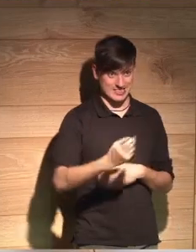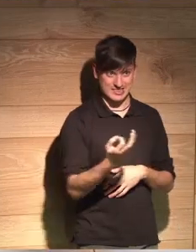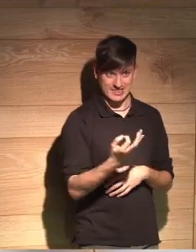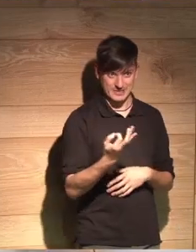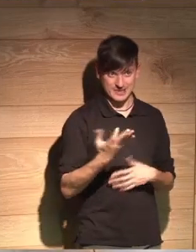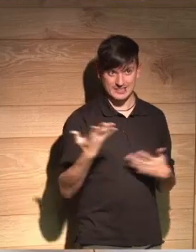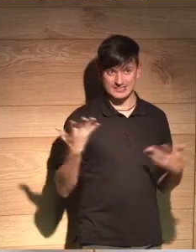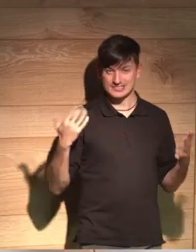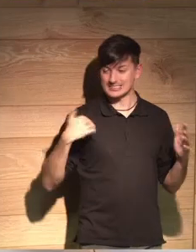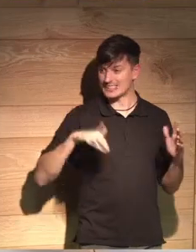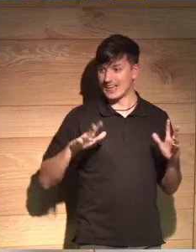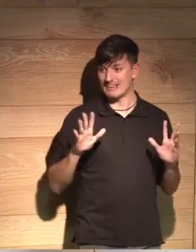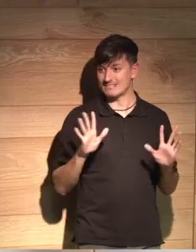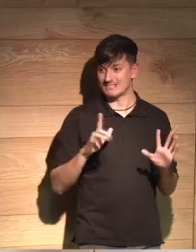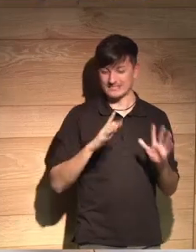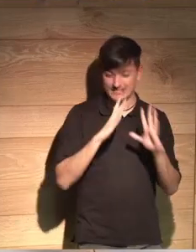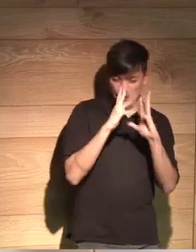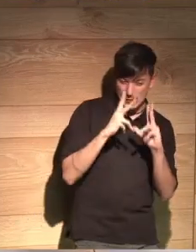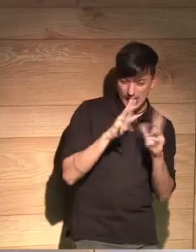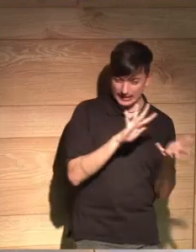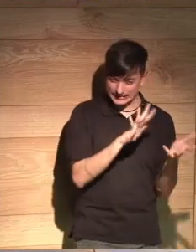9 o'clock. So